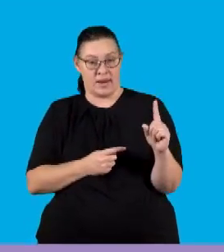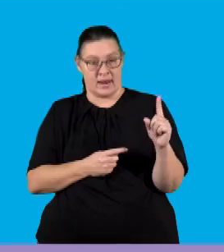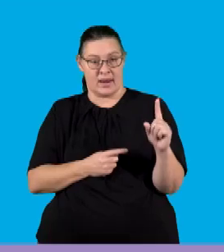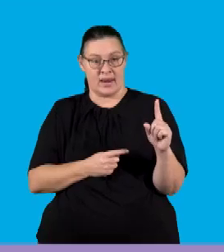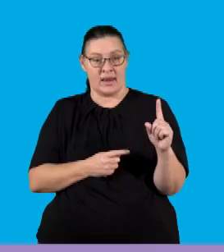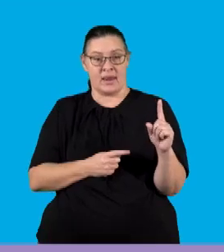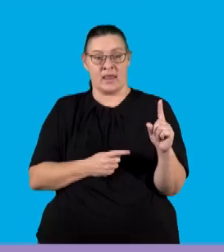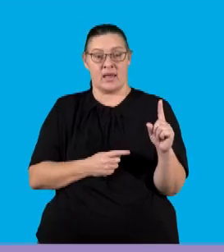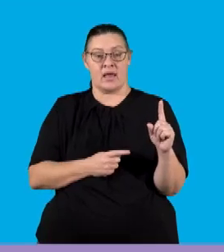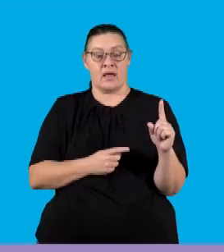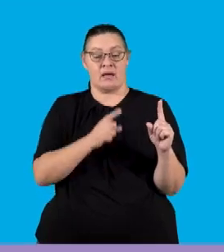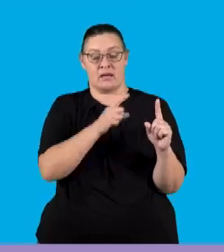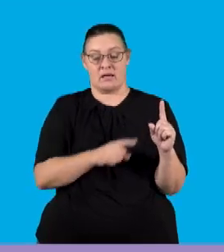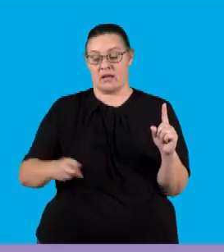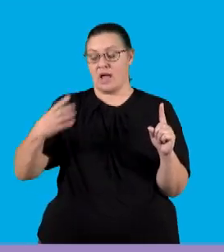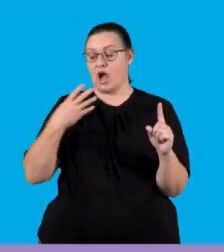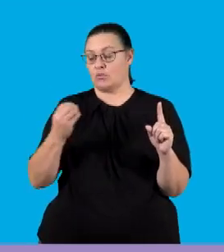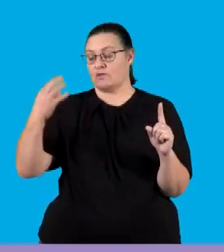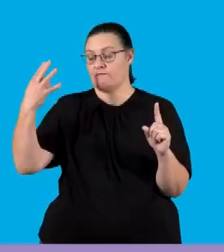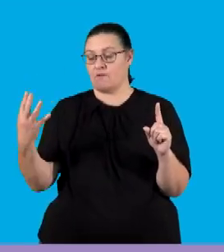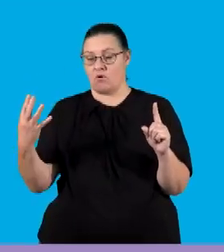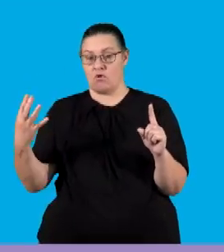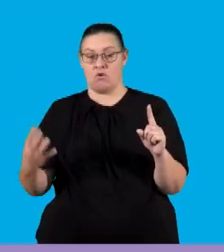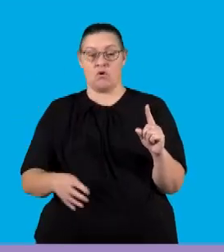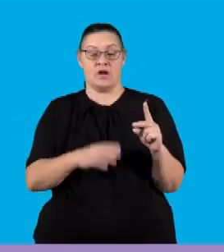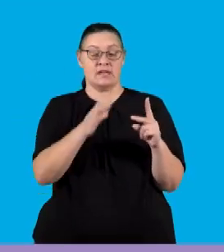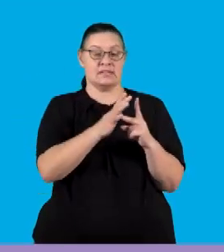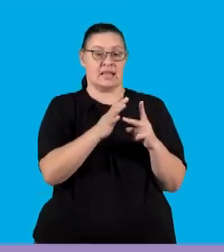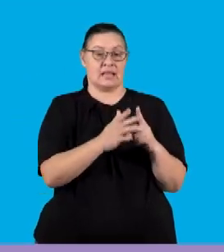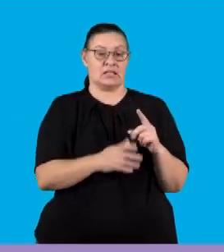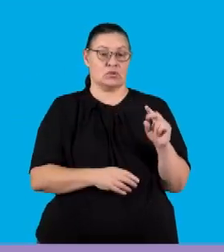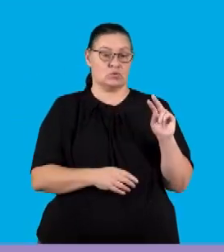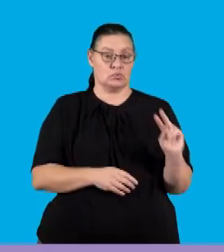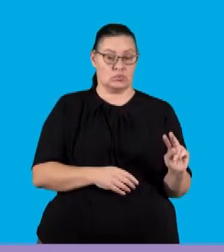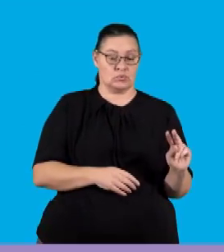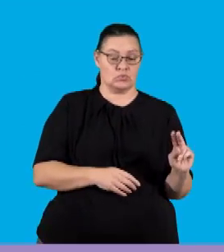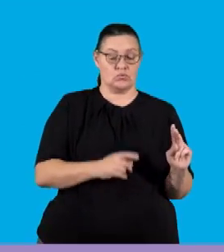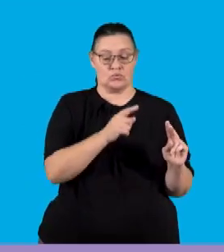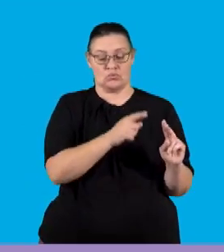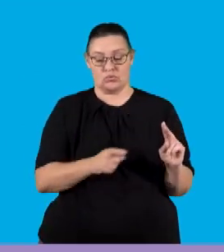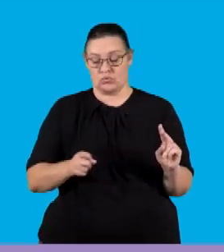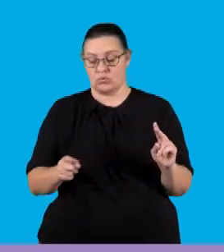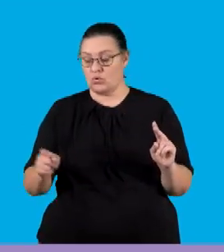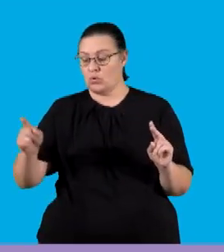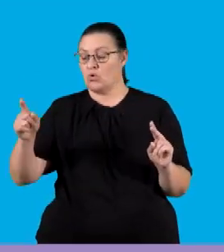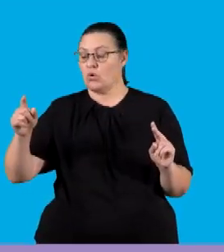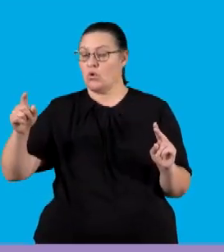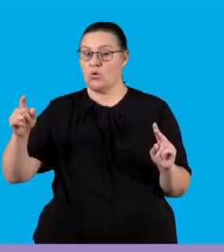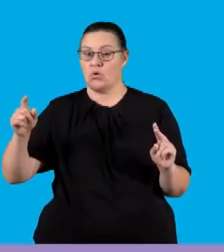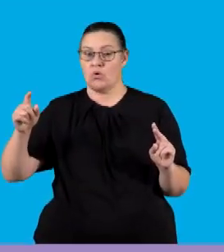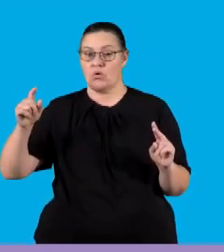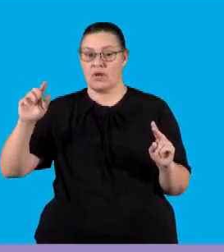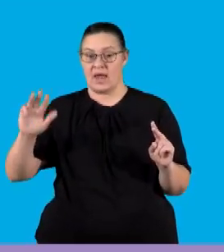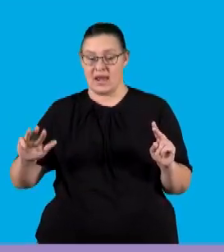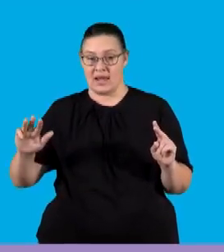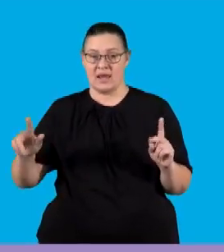value being 1, and then that results in 4. And the second value being 2, and that results in a 6, and the